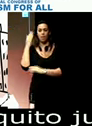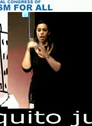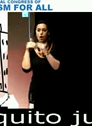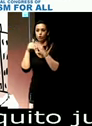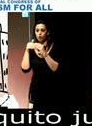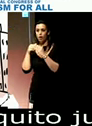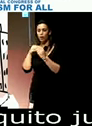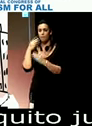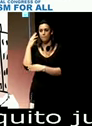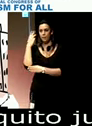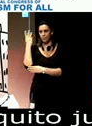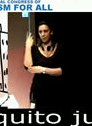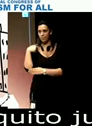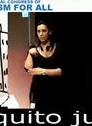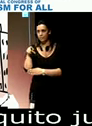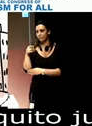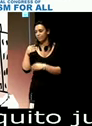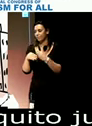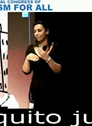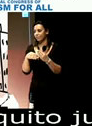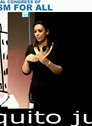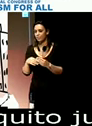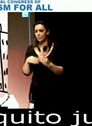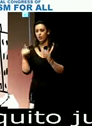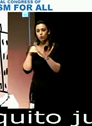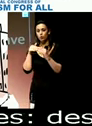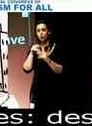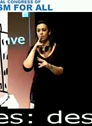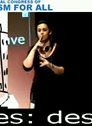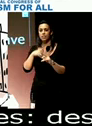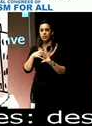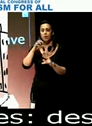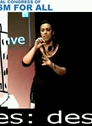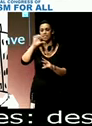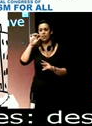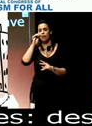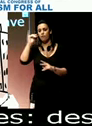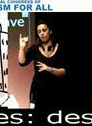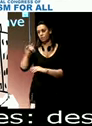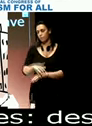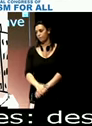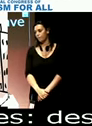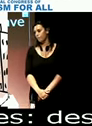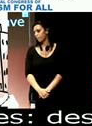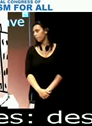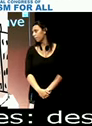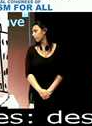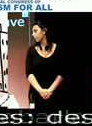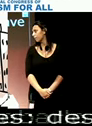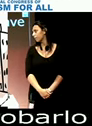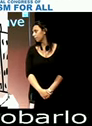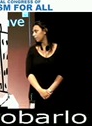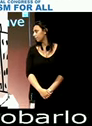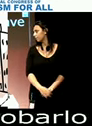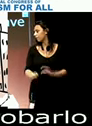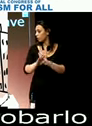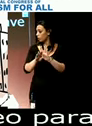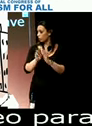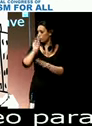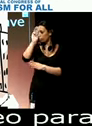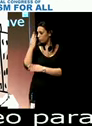to the video so that you have the experience from this user. Our user is called